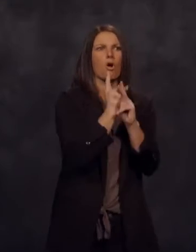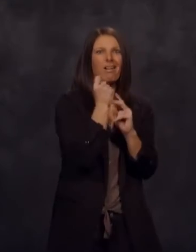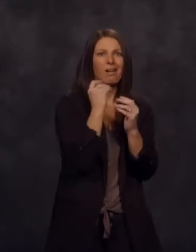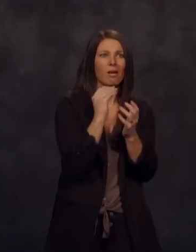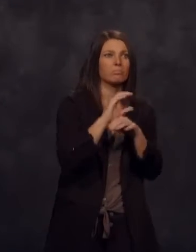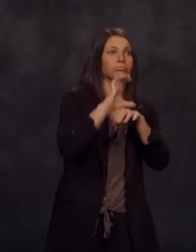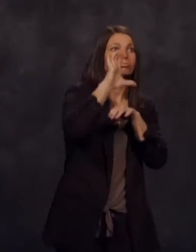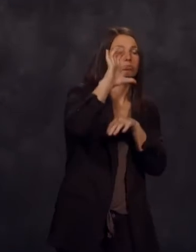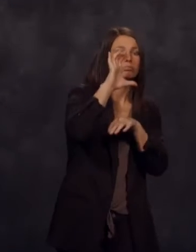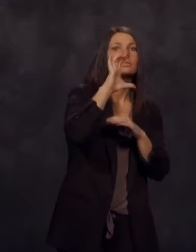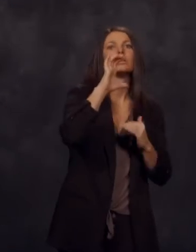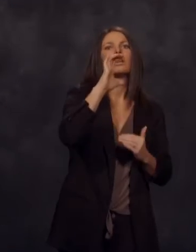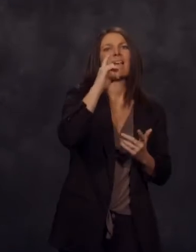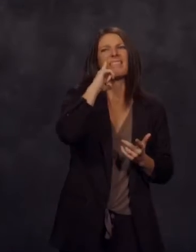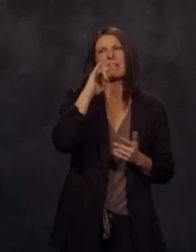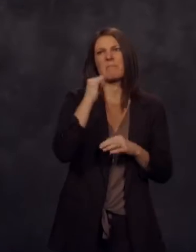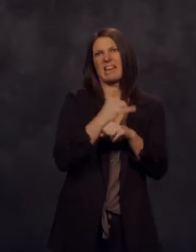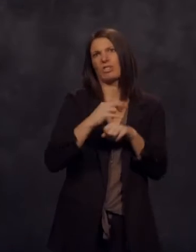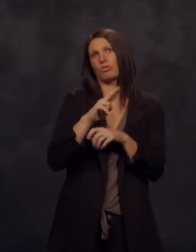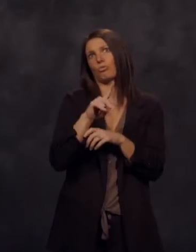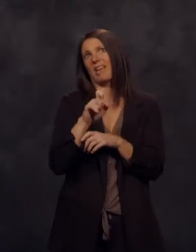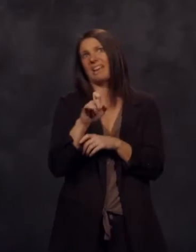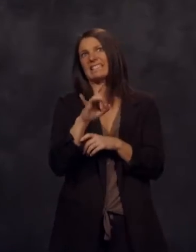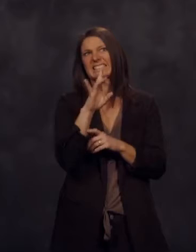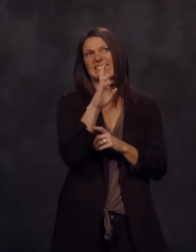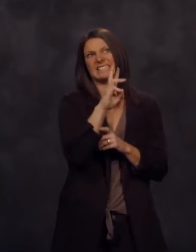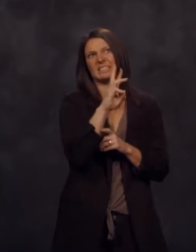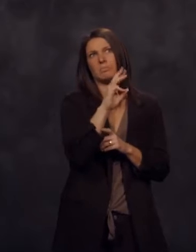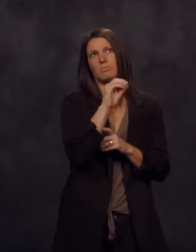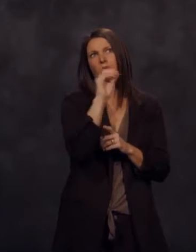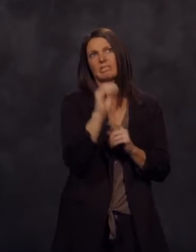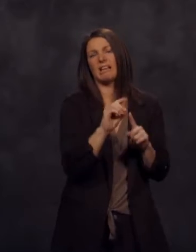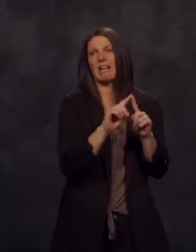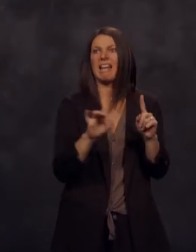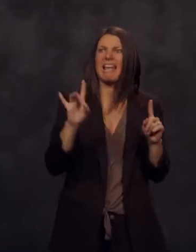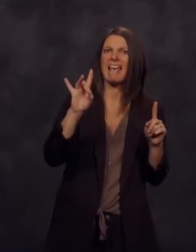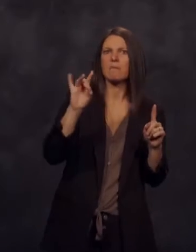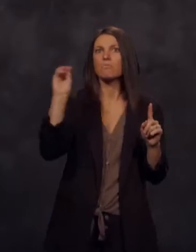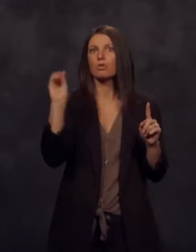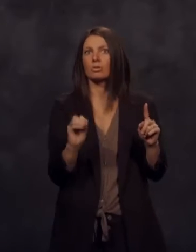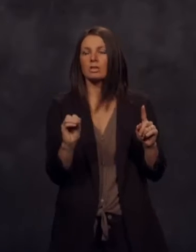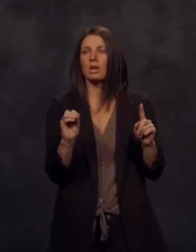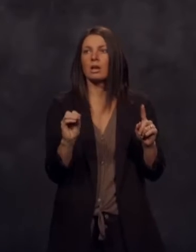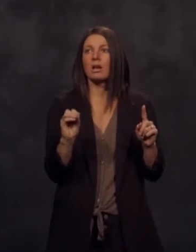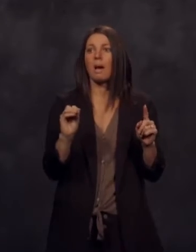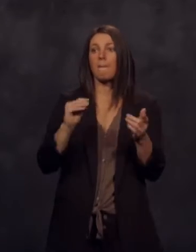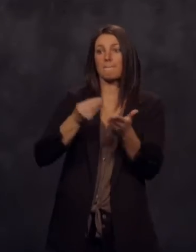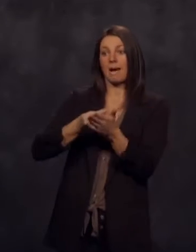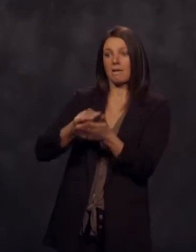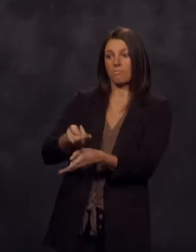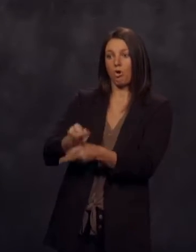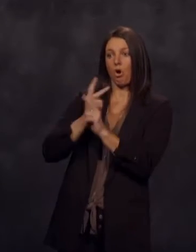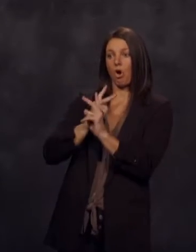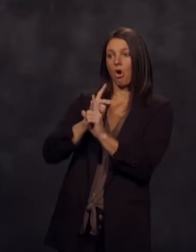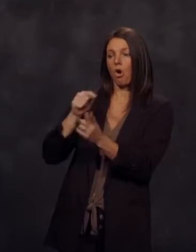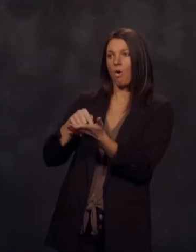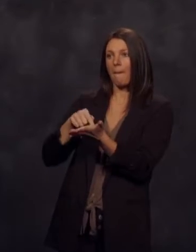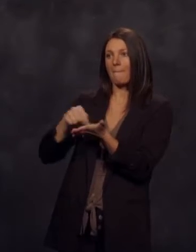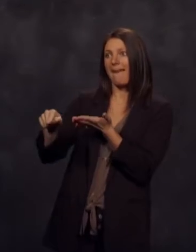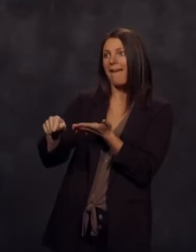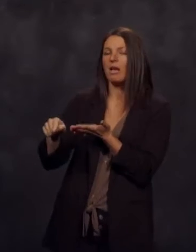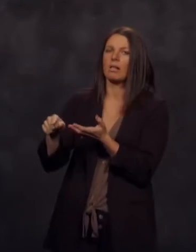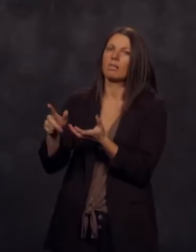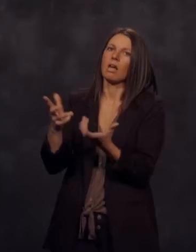for myself, I believe my interest rate is either 6 or 8%, and what I borrowed is what I'm paying on is a